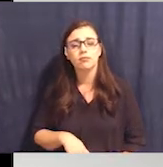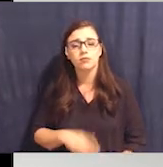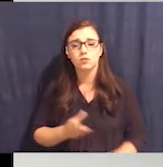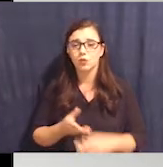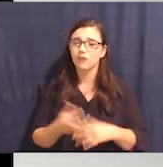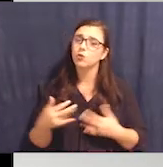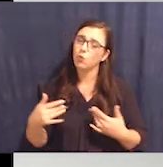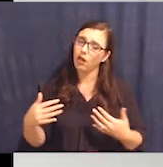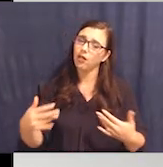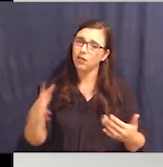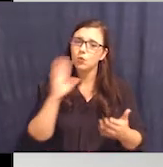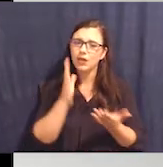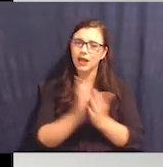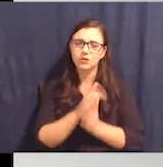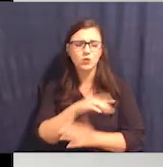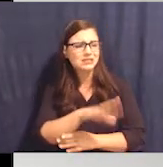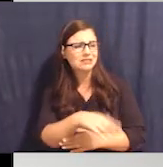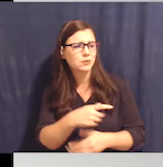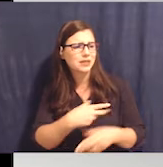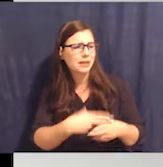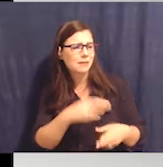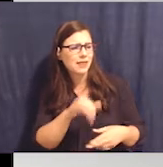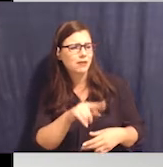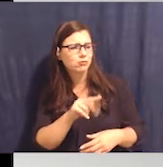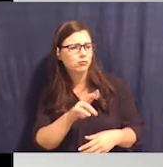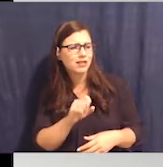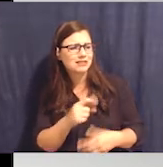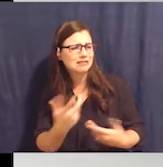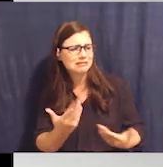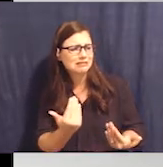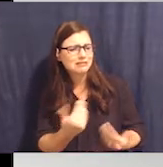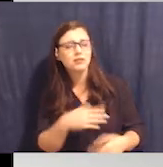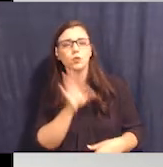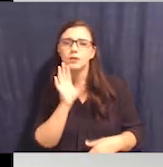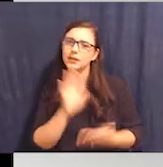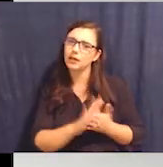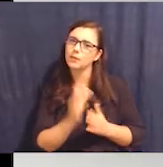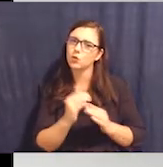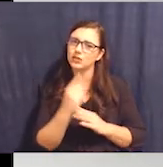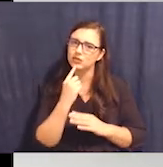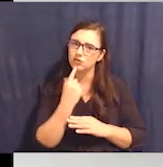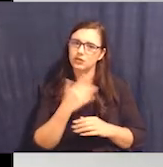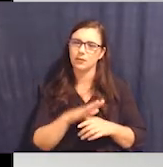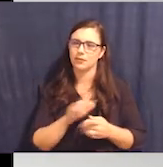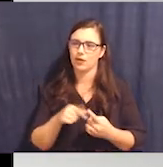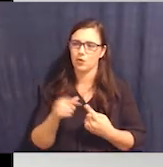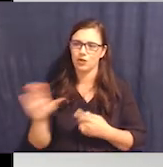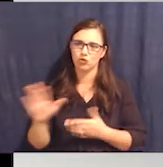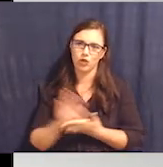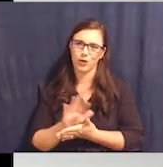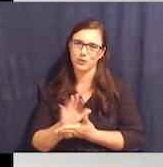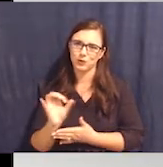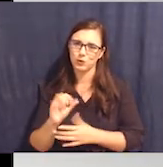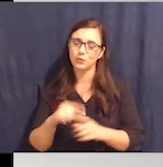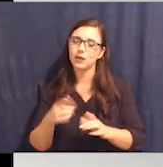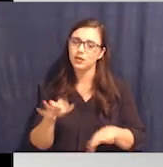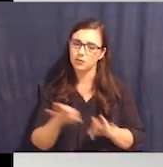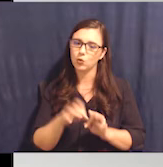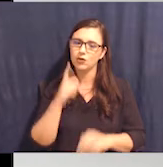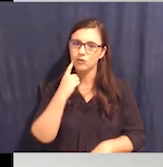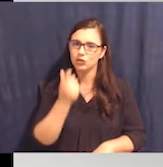And, you know, after a while, they're going to ask you, well, what is the name of that trust? You know, they're going to get serious about their documents as well. But it's